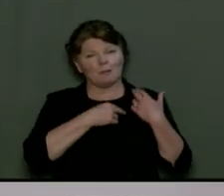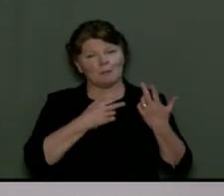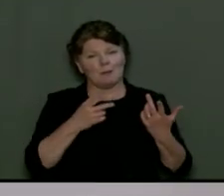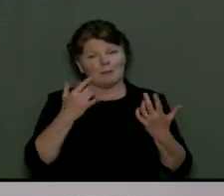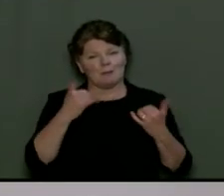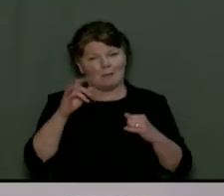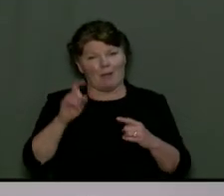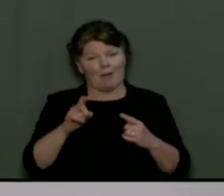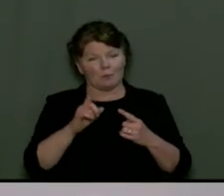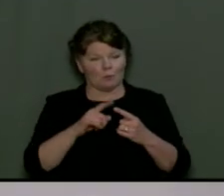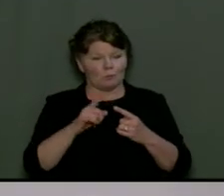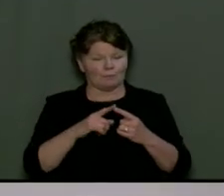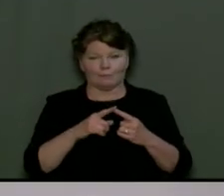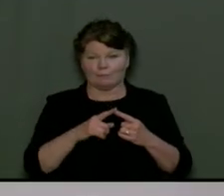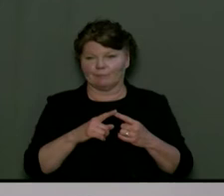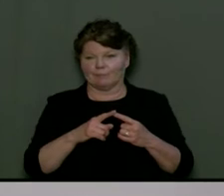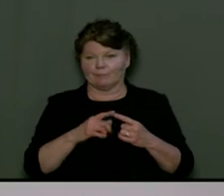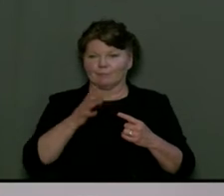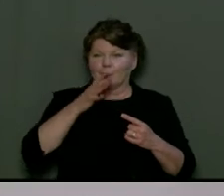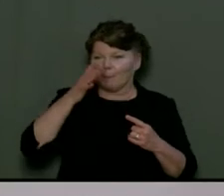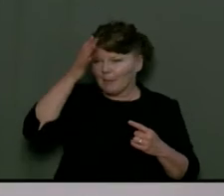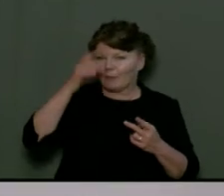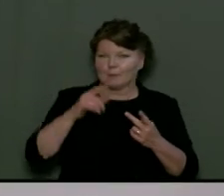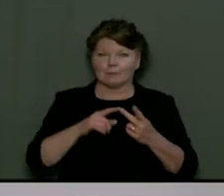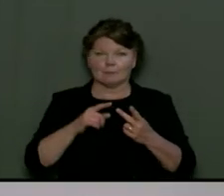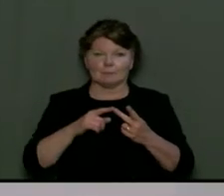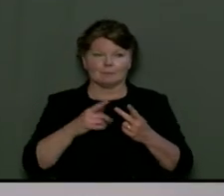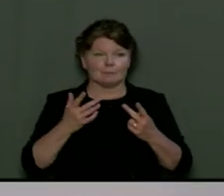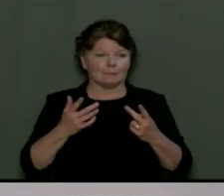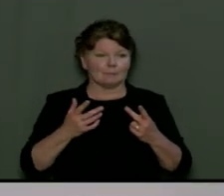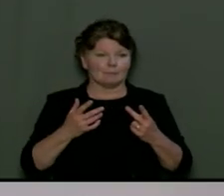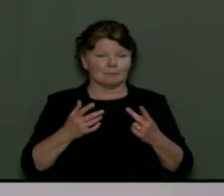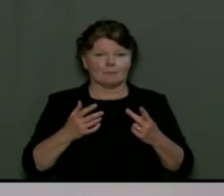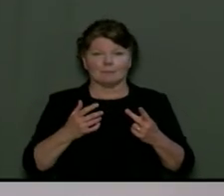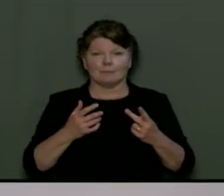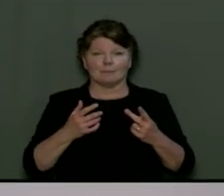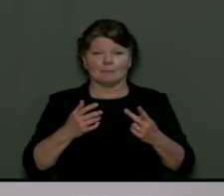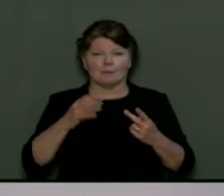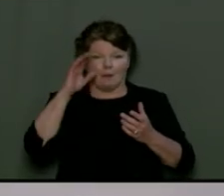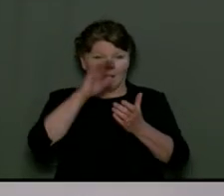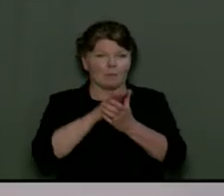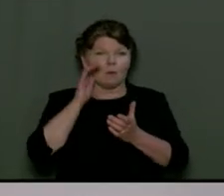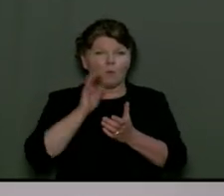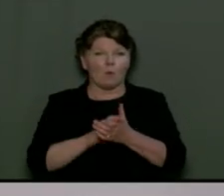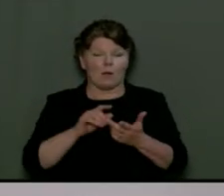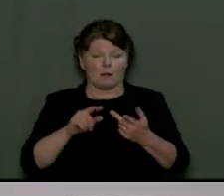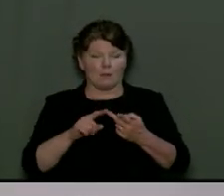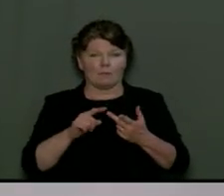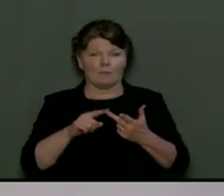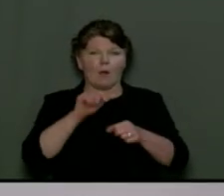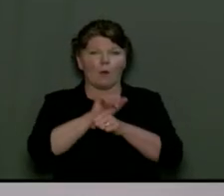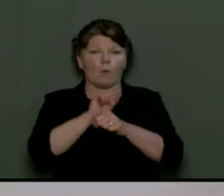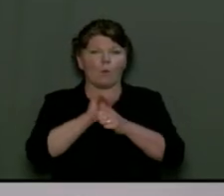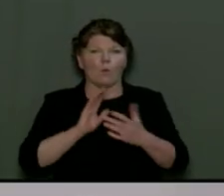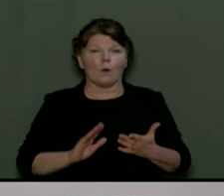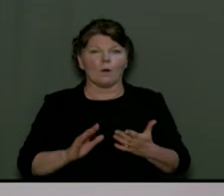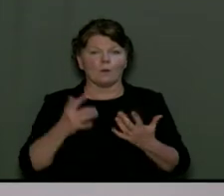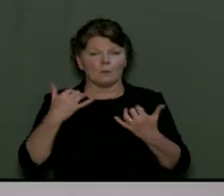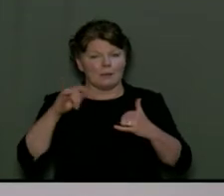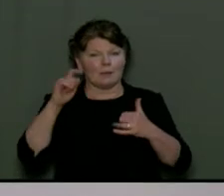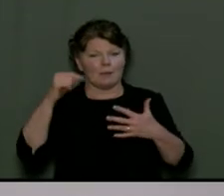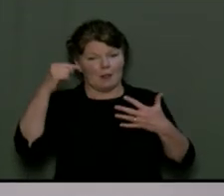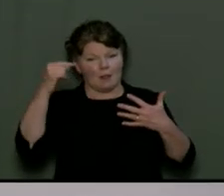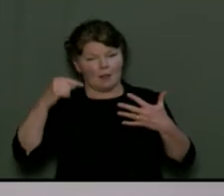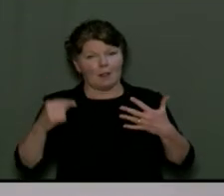going to have to be a parent. You're still going to have to be a spouse. You're still going to have to be a worker. You're still going to have to be